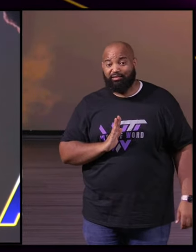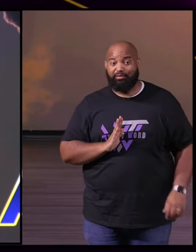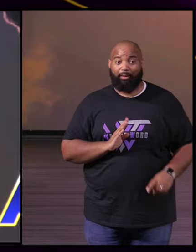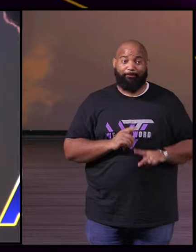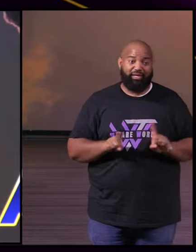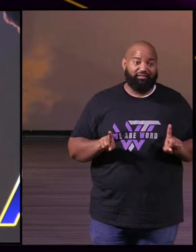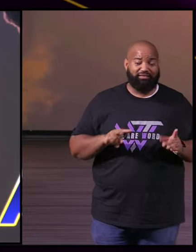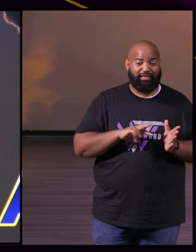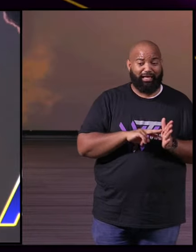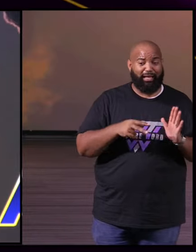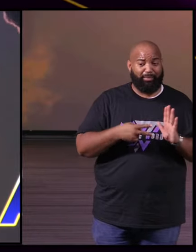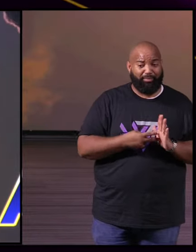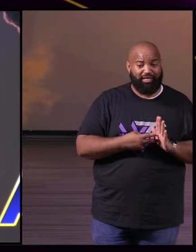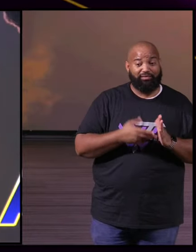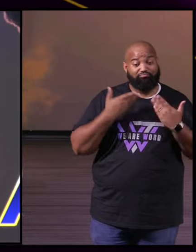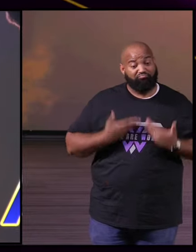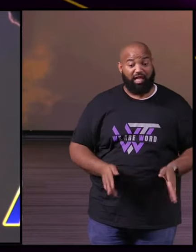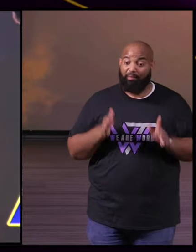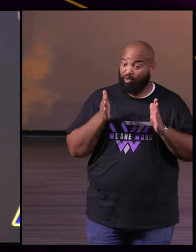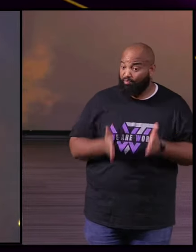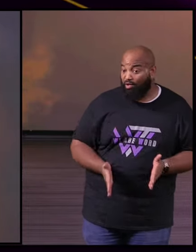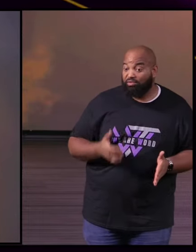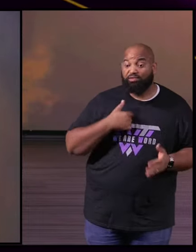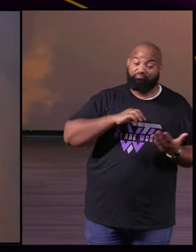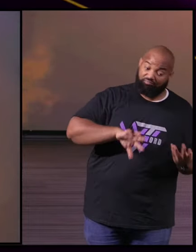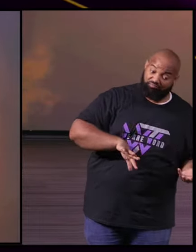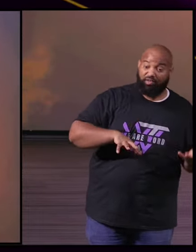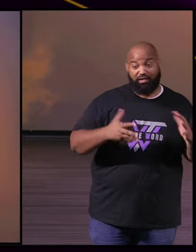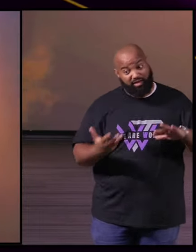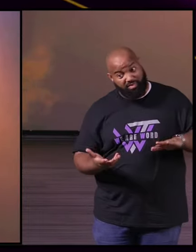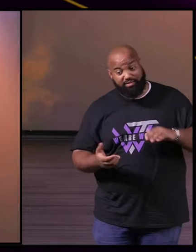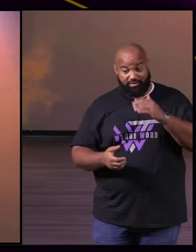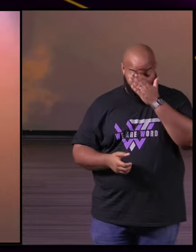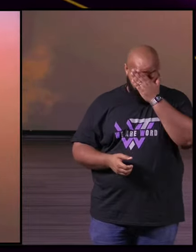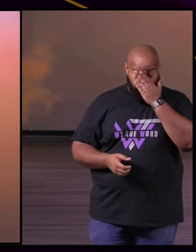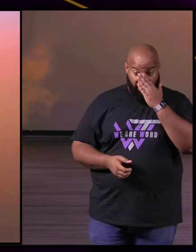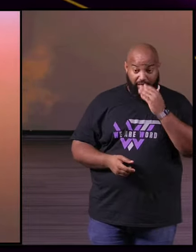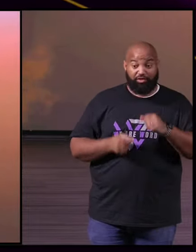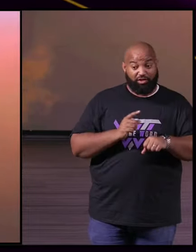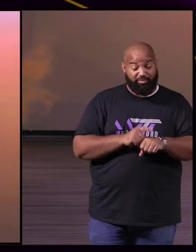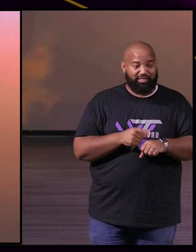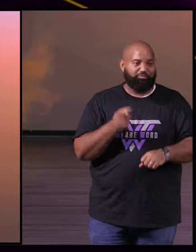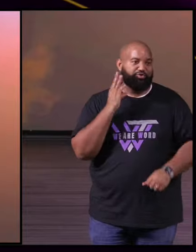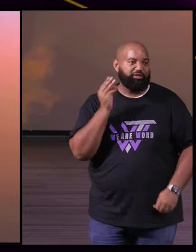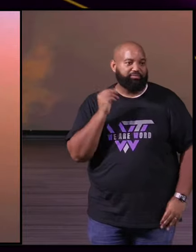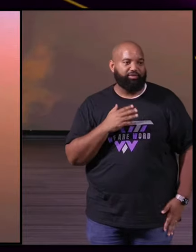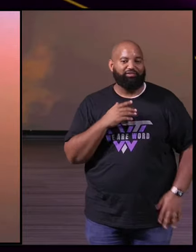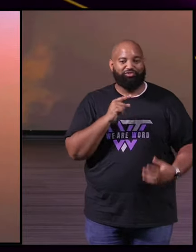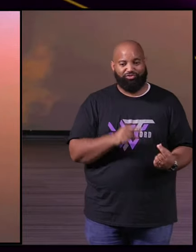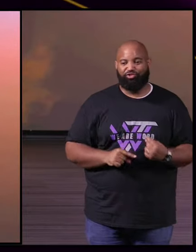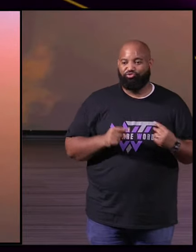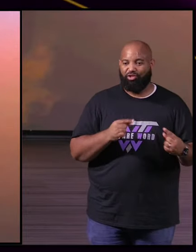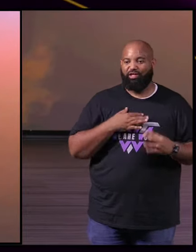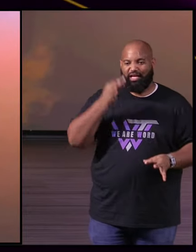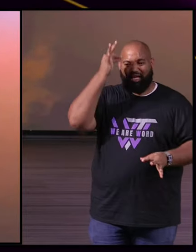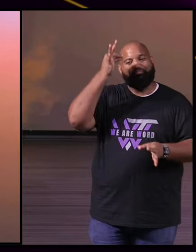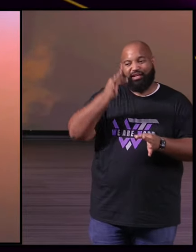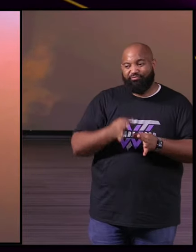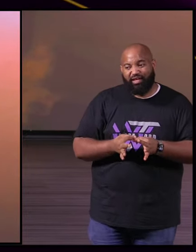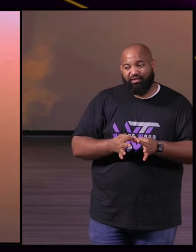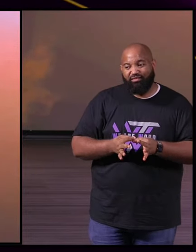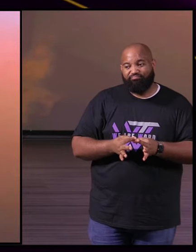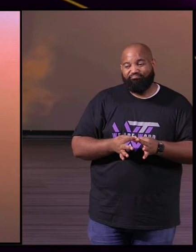at all, it means I am human. And when I am human, there's going to be moments in my life where my faith